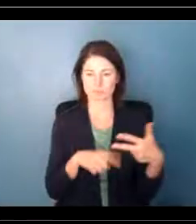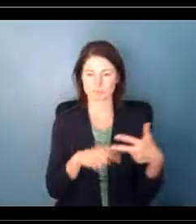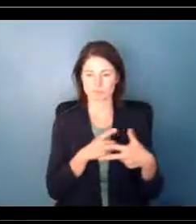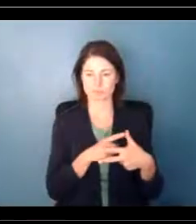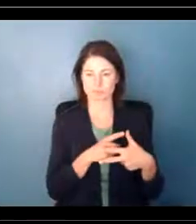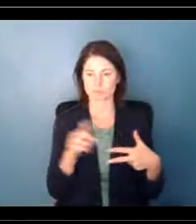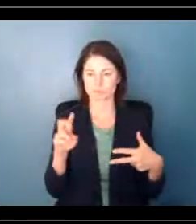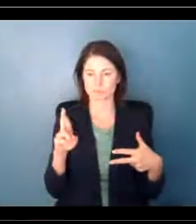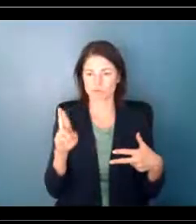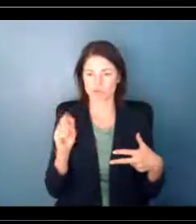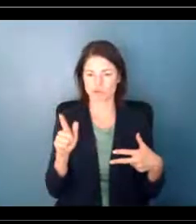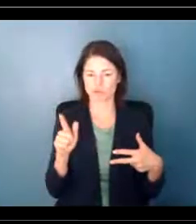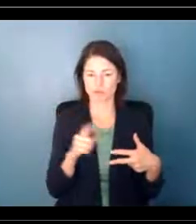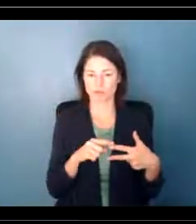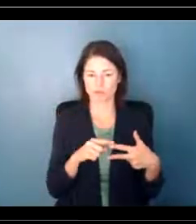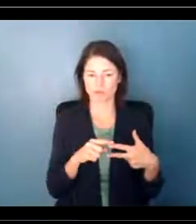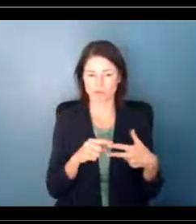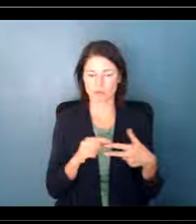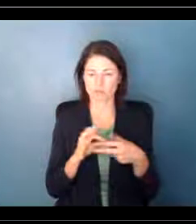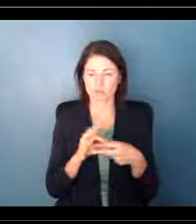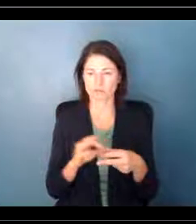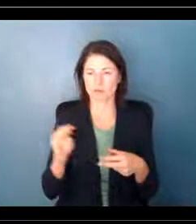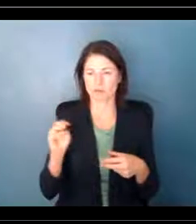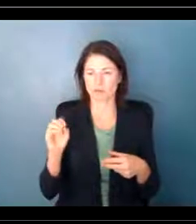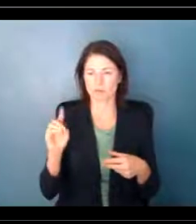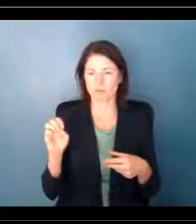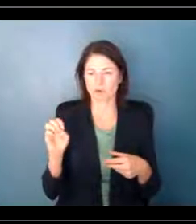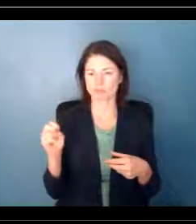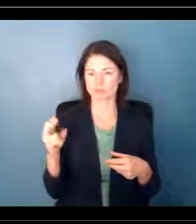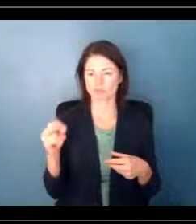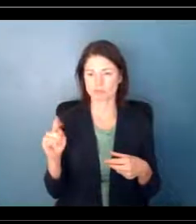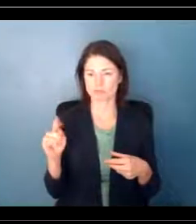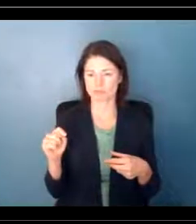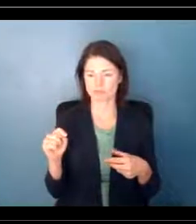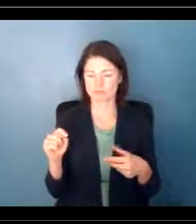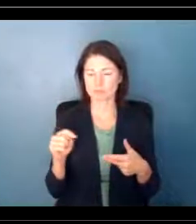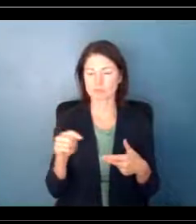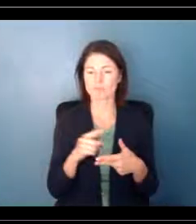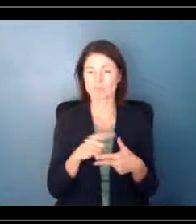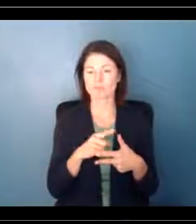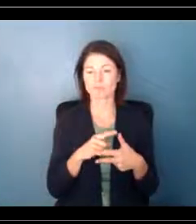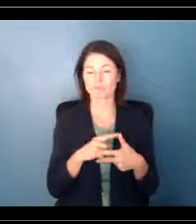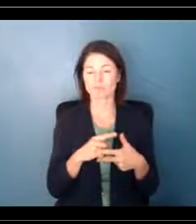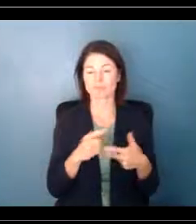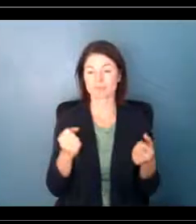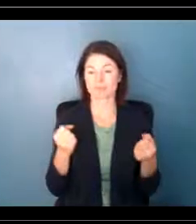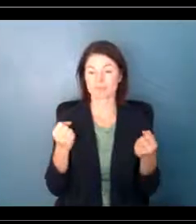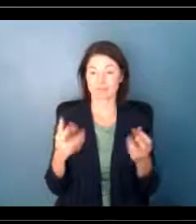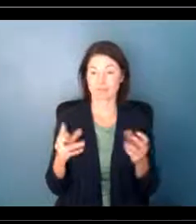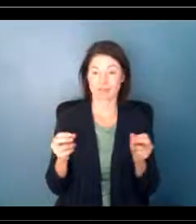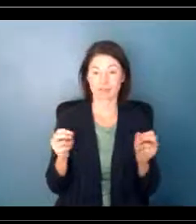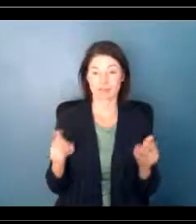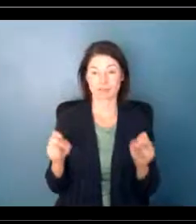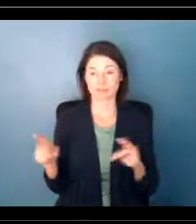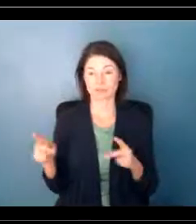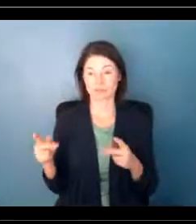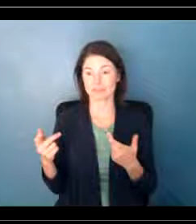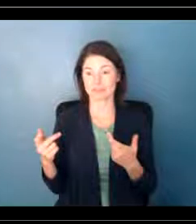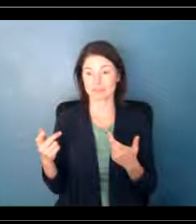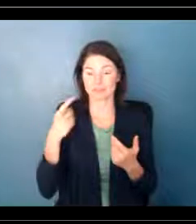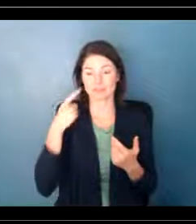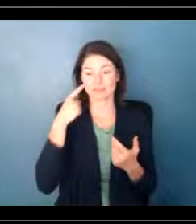shift. So, we know in rural areas, there aren't as many opportunities,